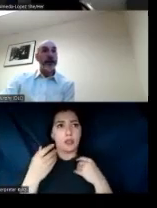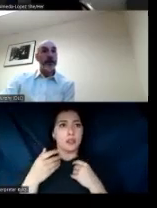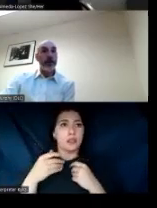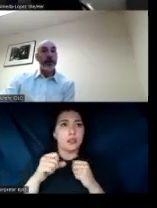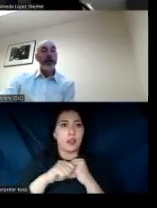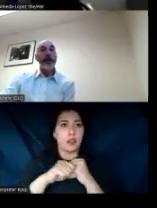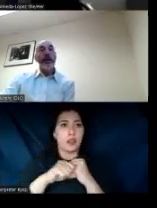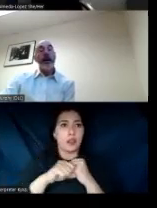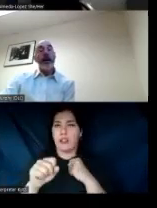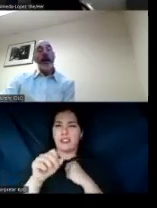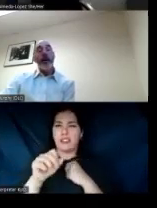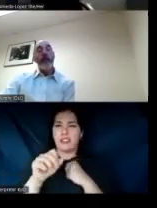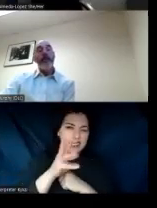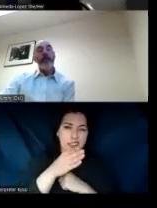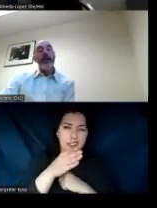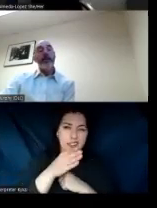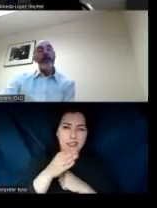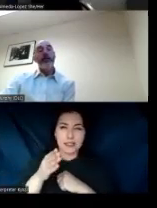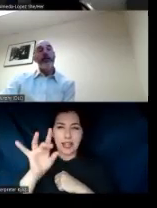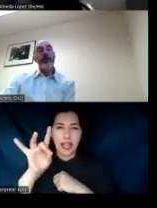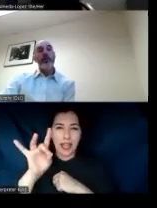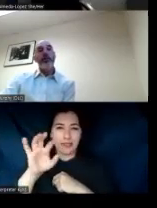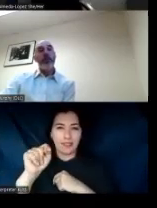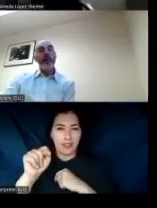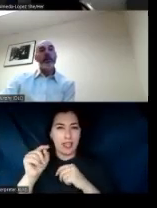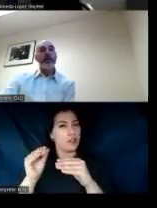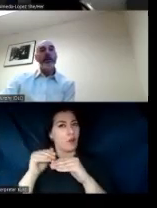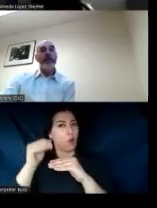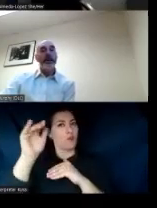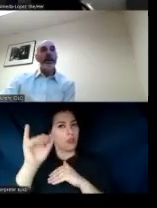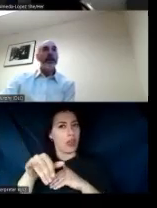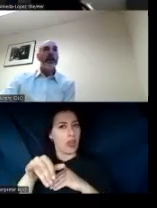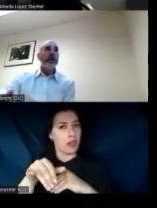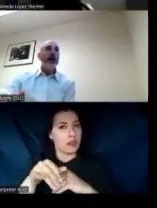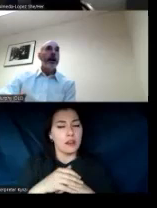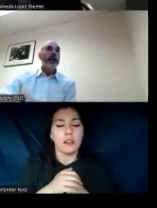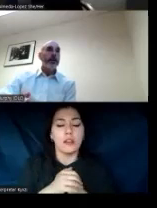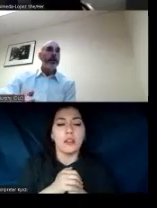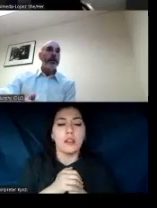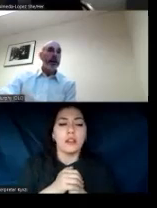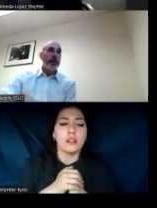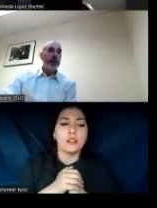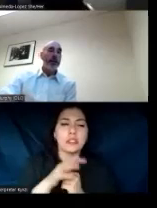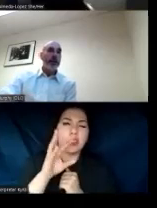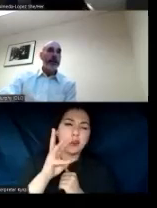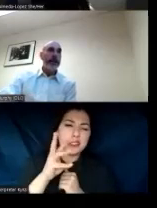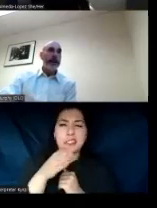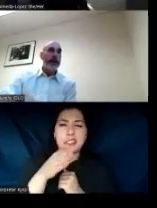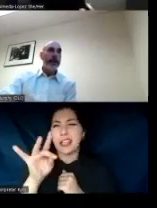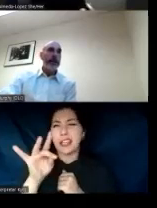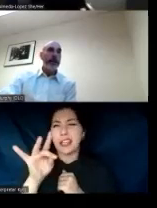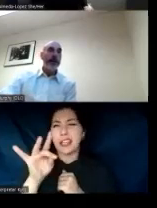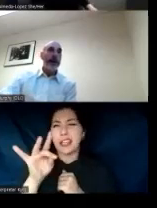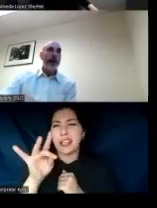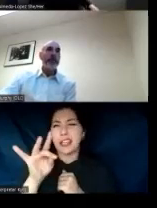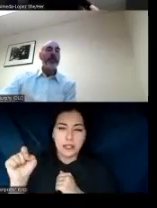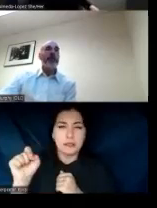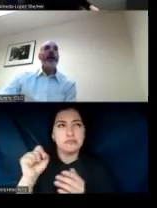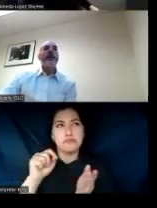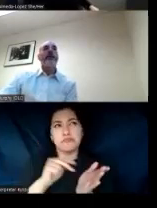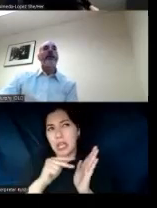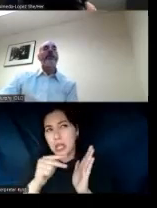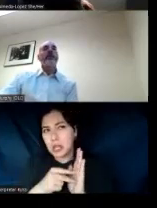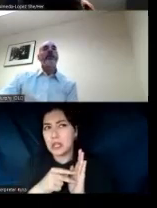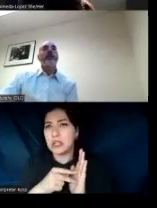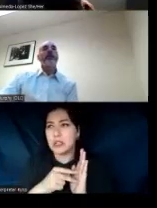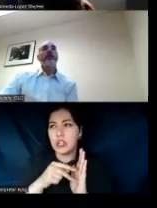or 8 feet long, there should probably be at least one landing area, so